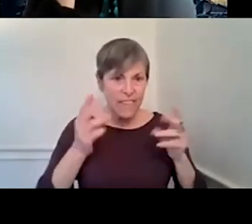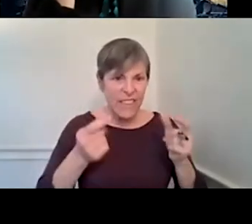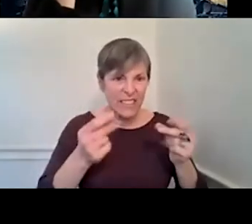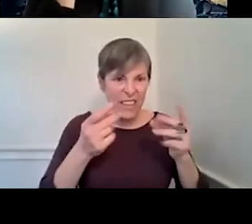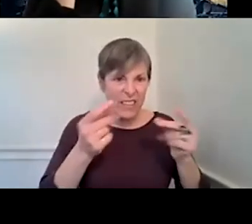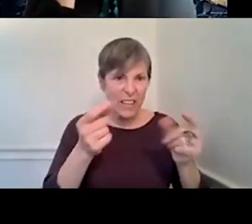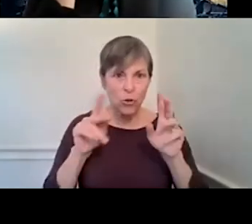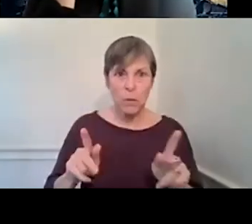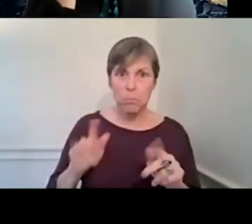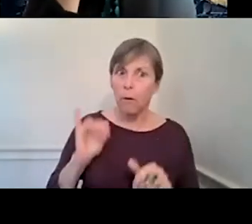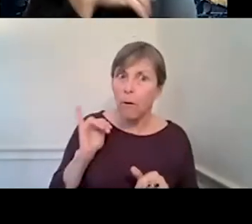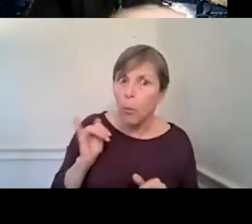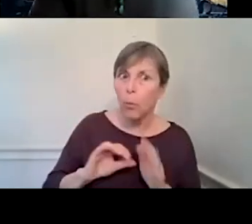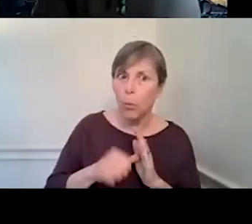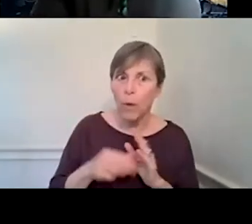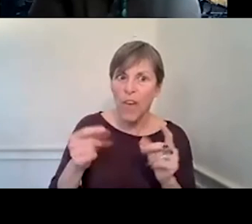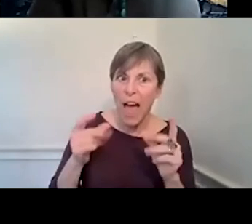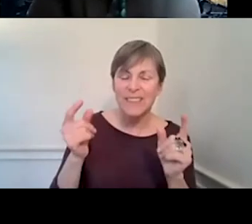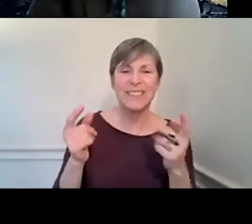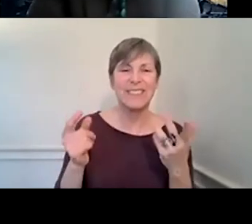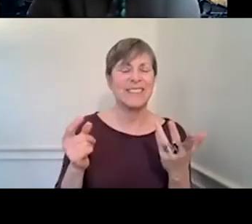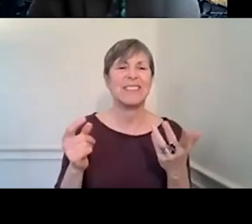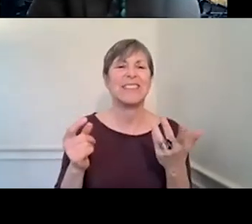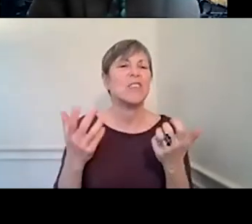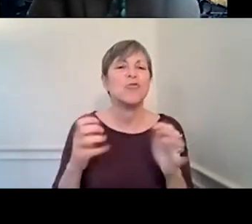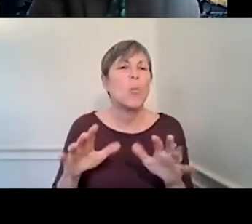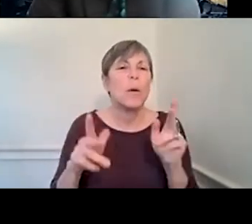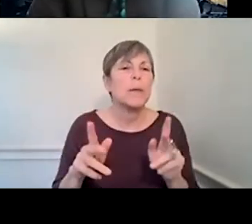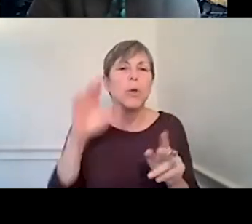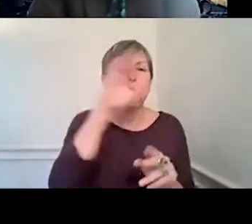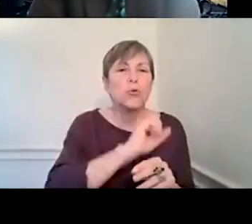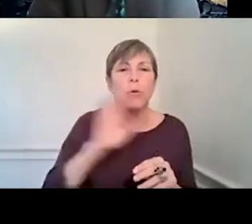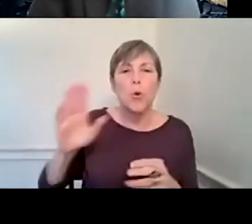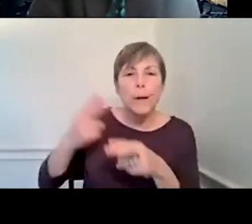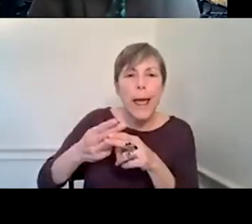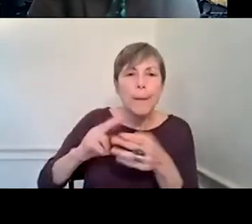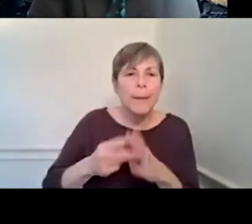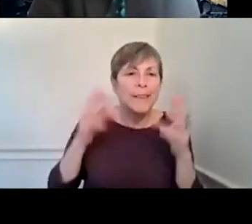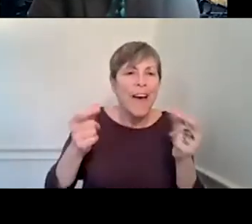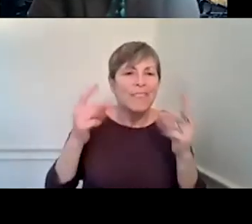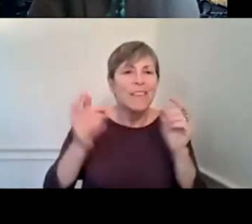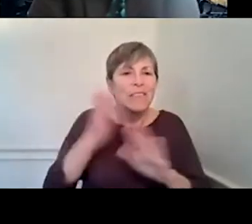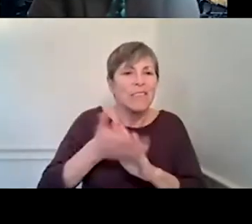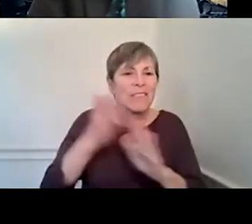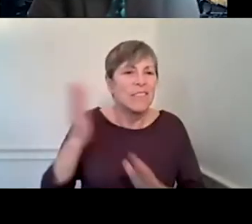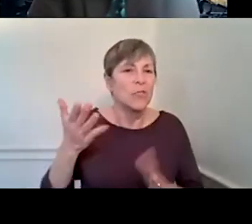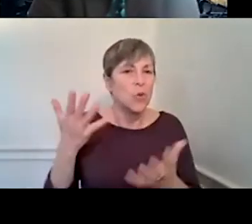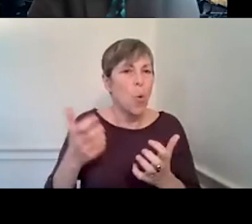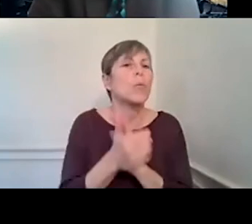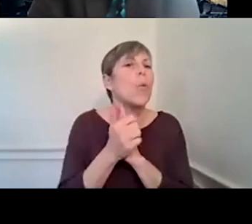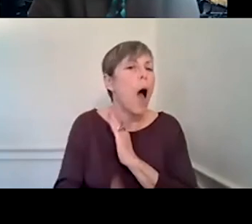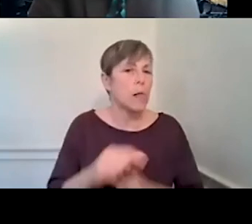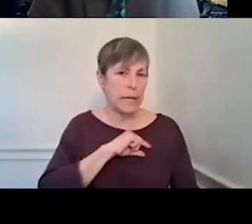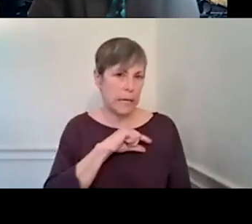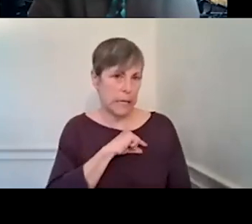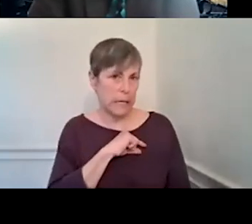that, you don't associate getting it done quickly with your qualification, being qualified. Getting it done